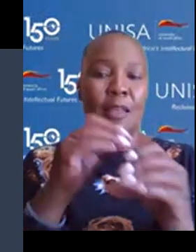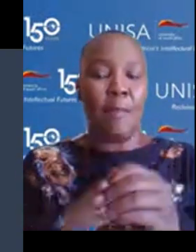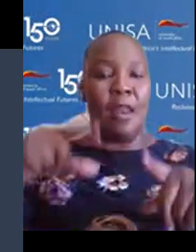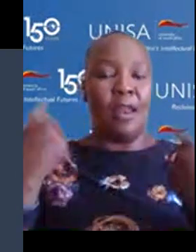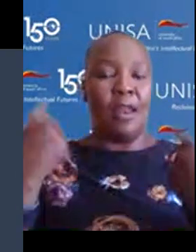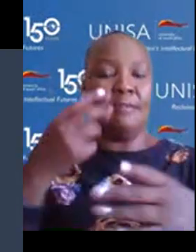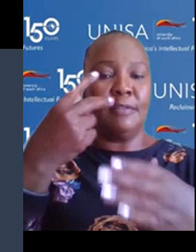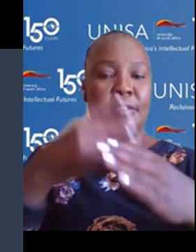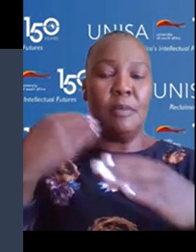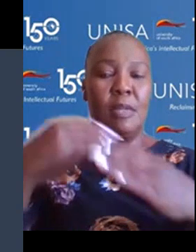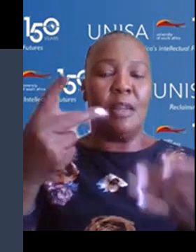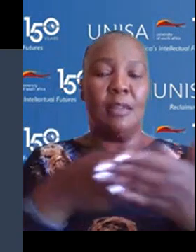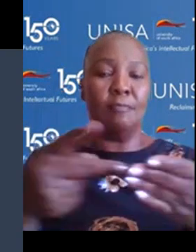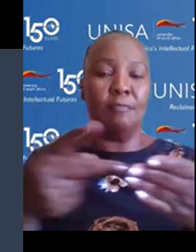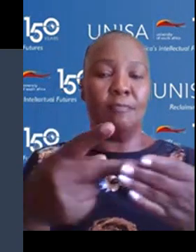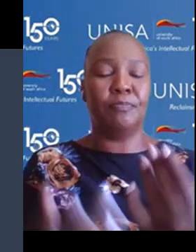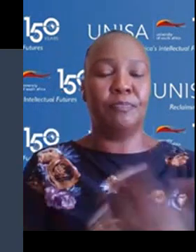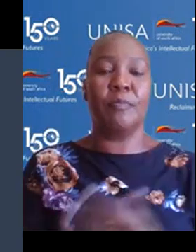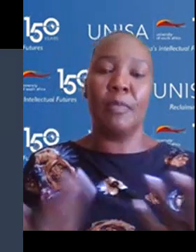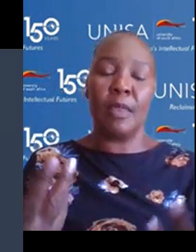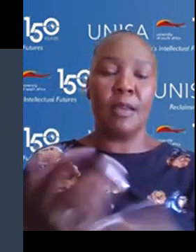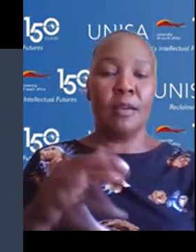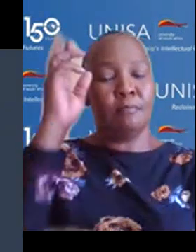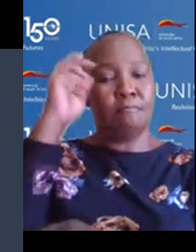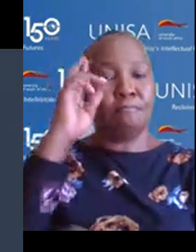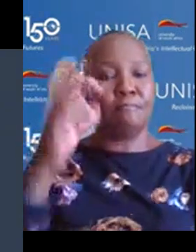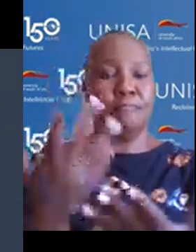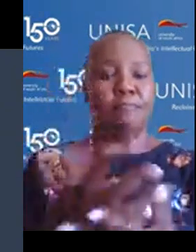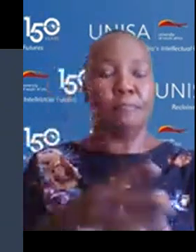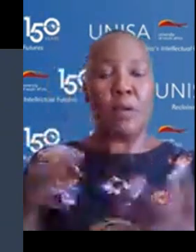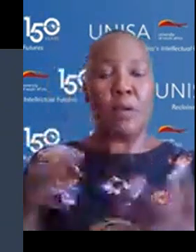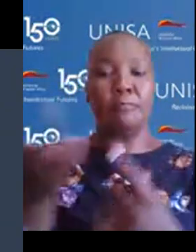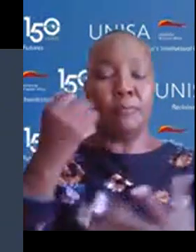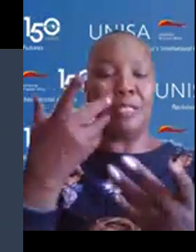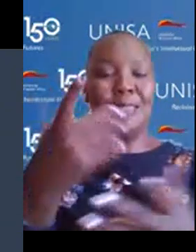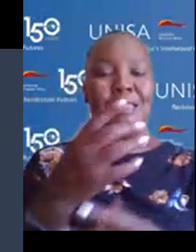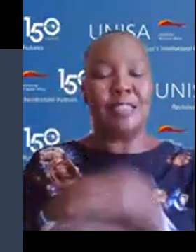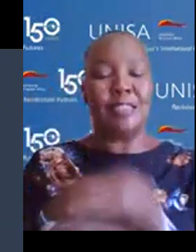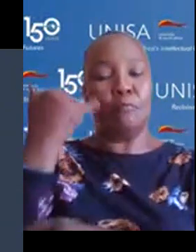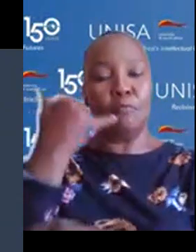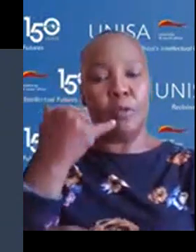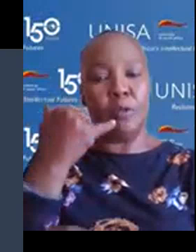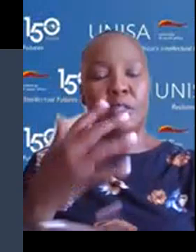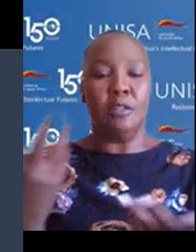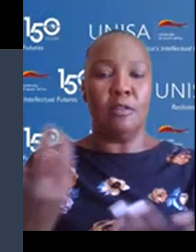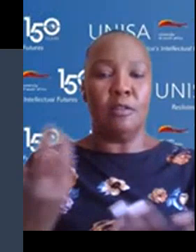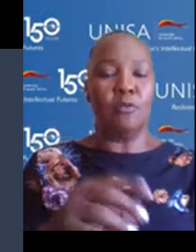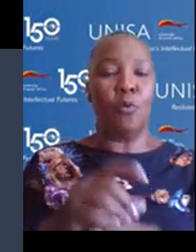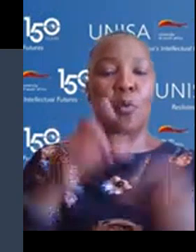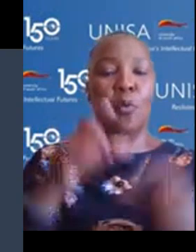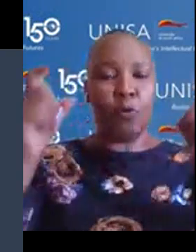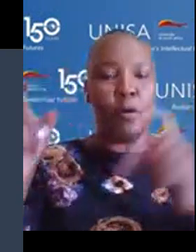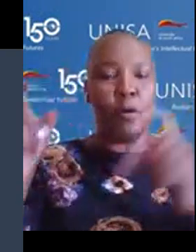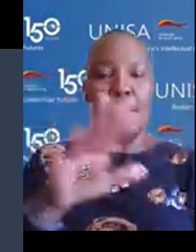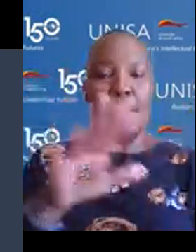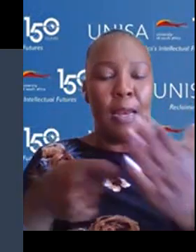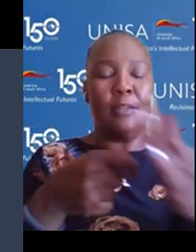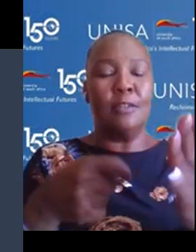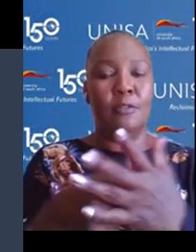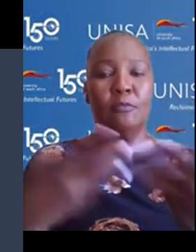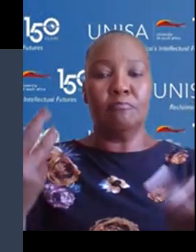address. So just a reminder, you can also get it if you're using a mobile device. You can get it from the Google Play Store and the iOS